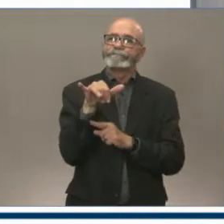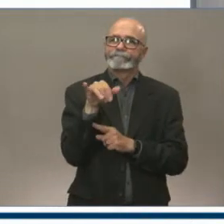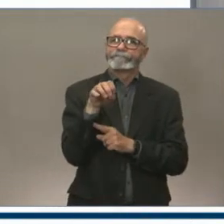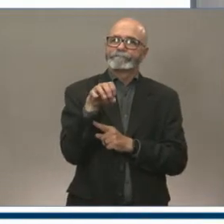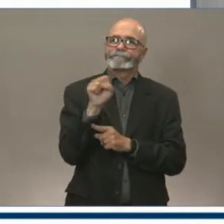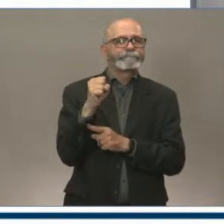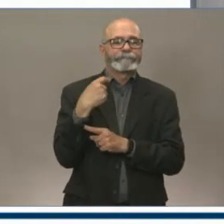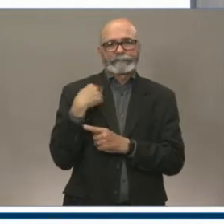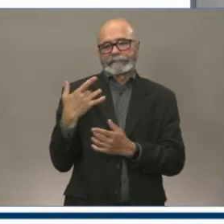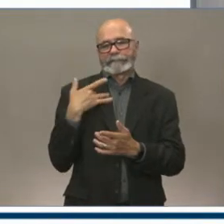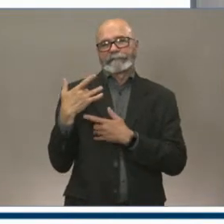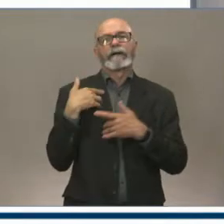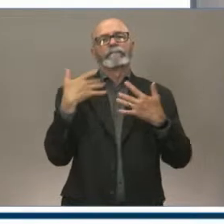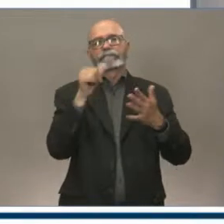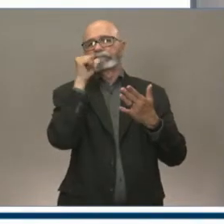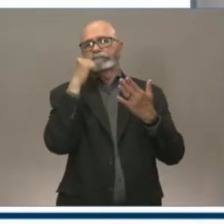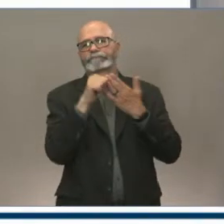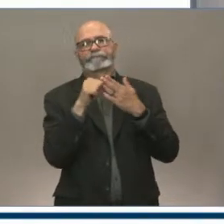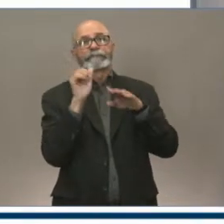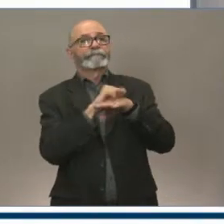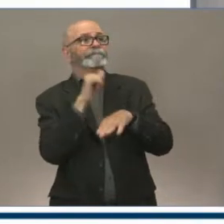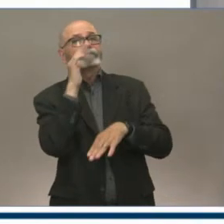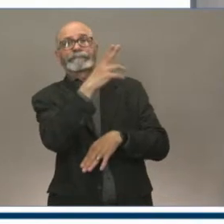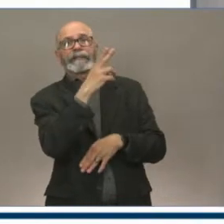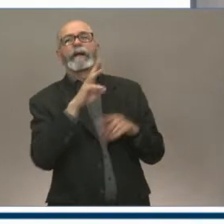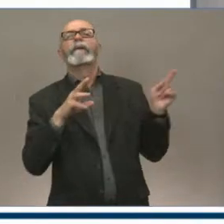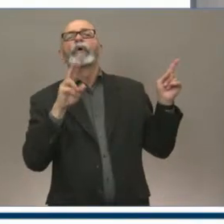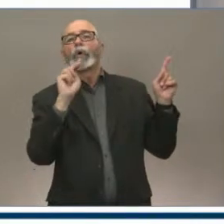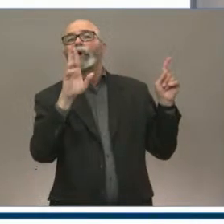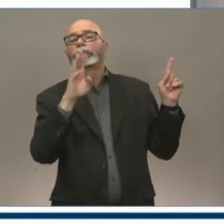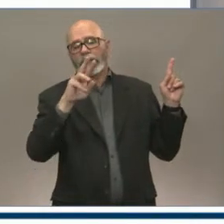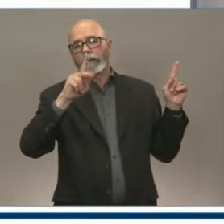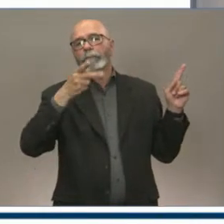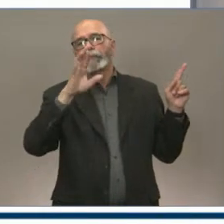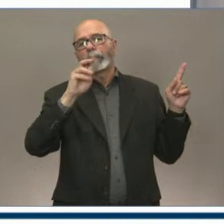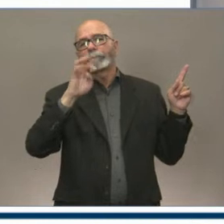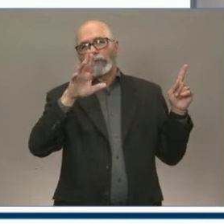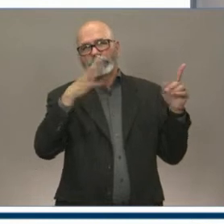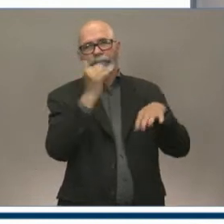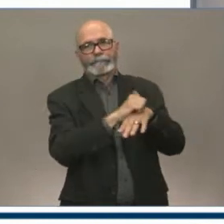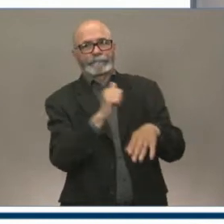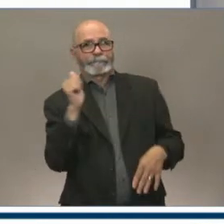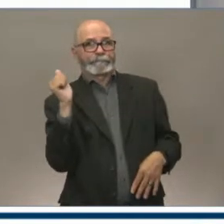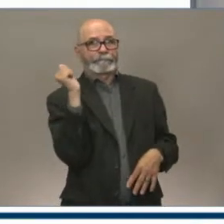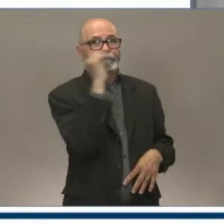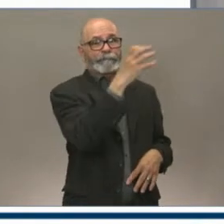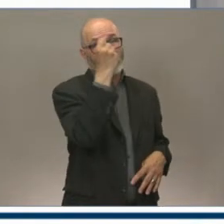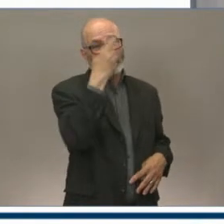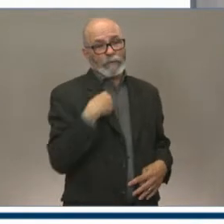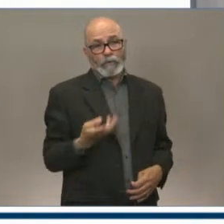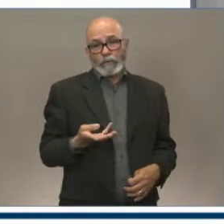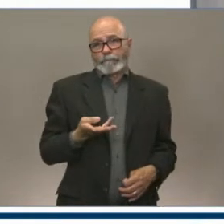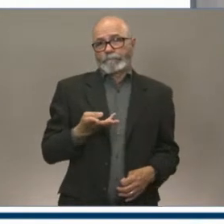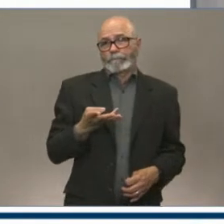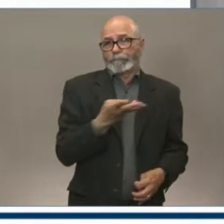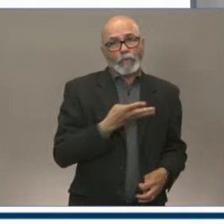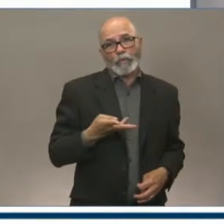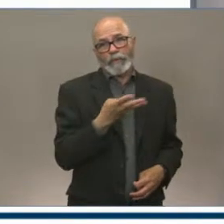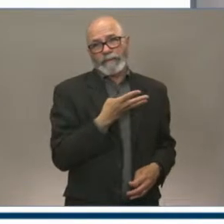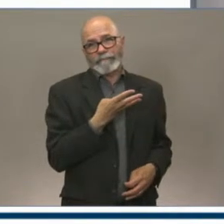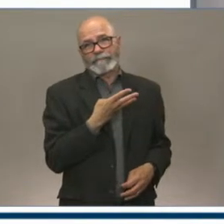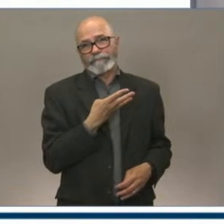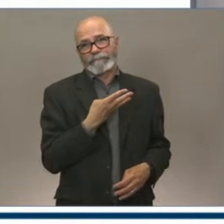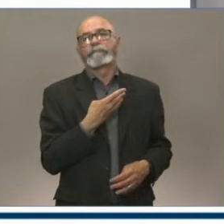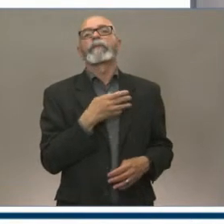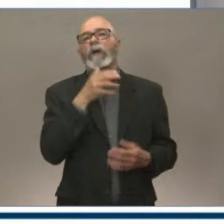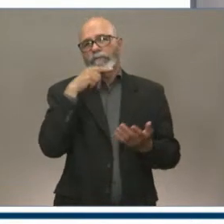Premier of New Brunswick. We have a call with our fellow premiers of Atlantic, and it's something that I do want to